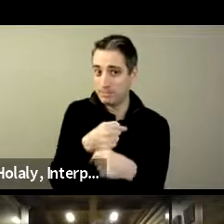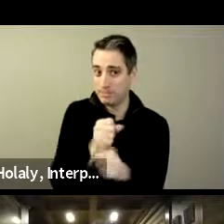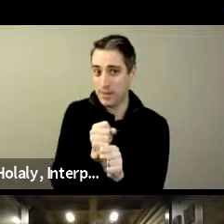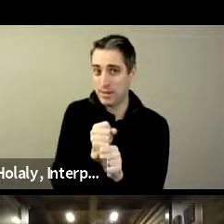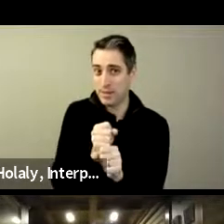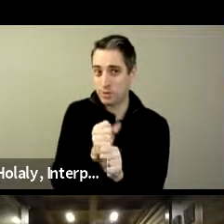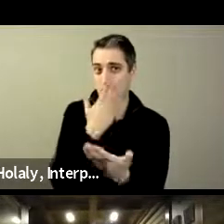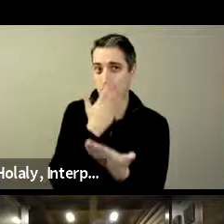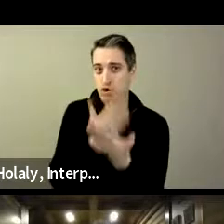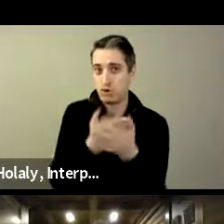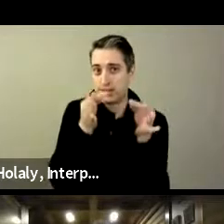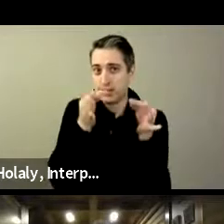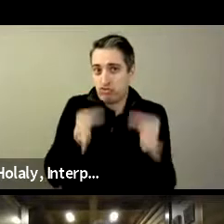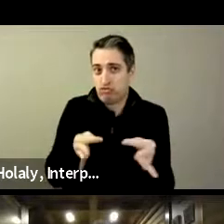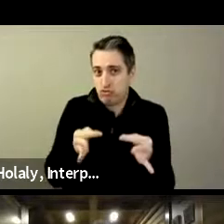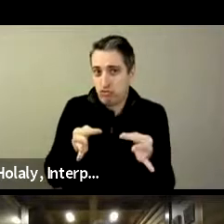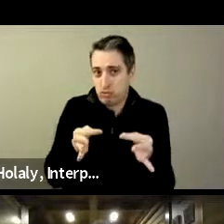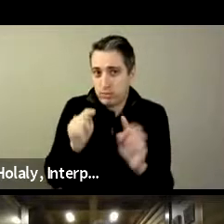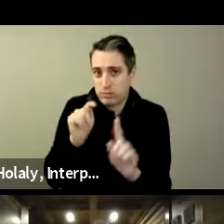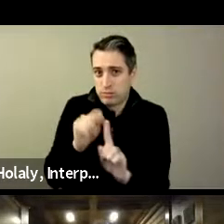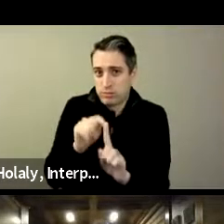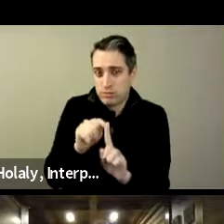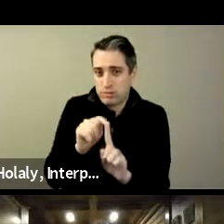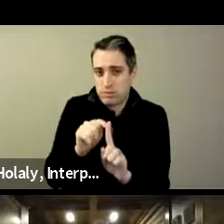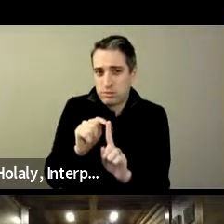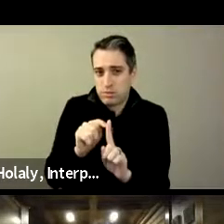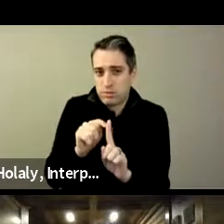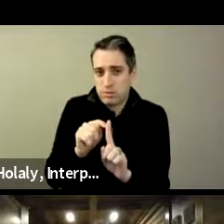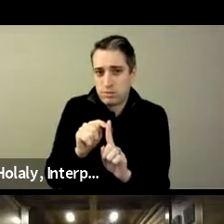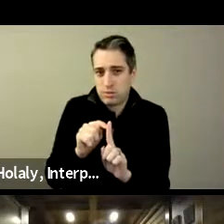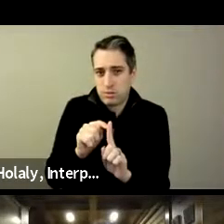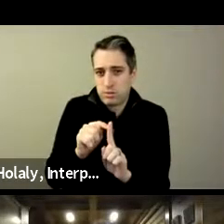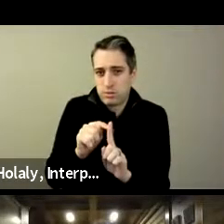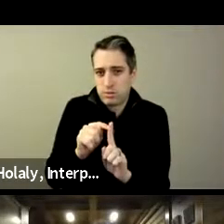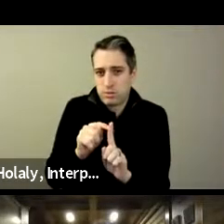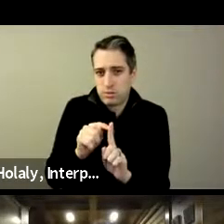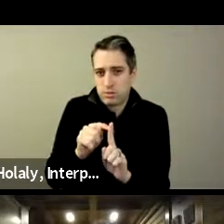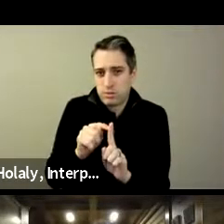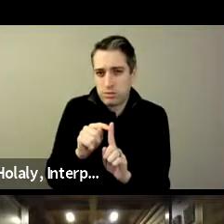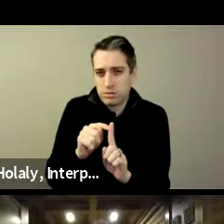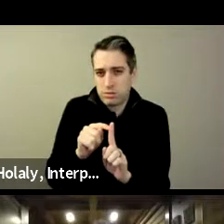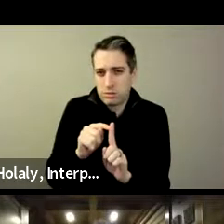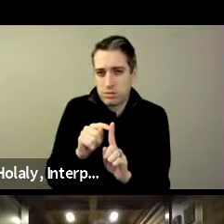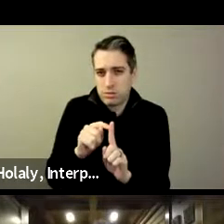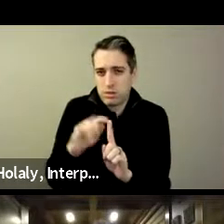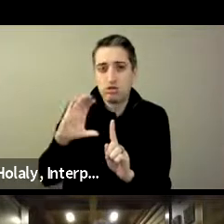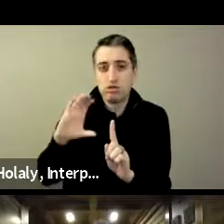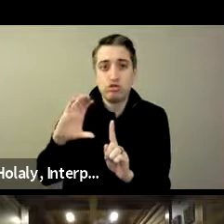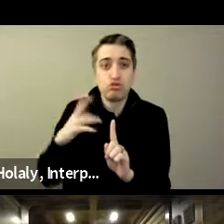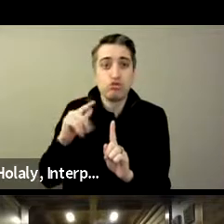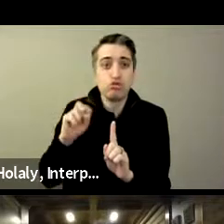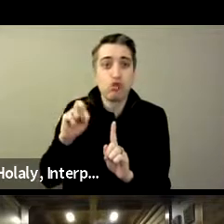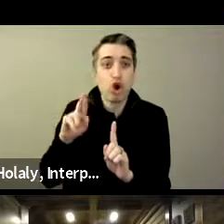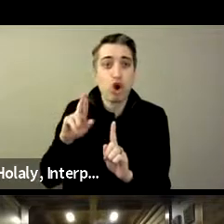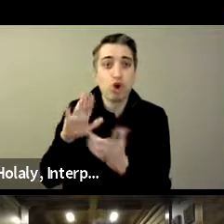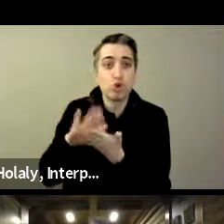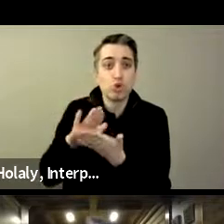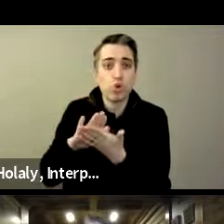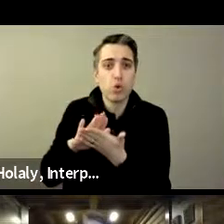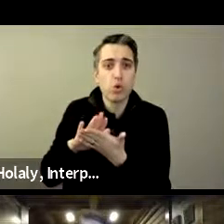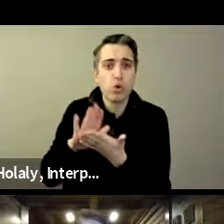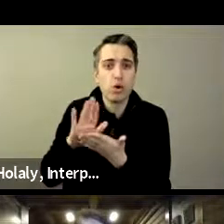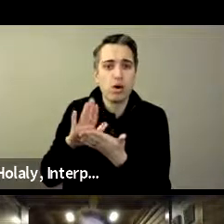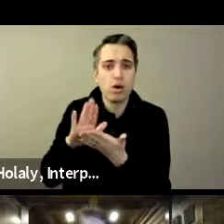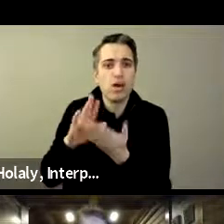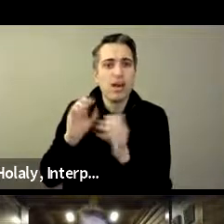a good decision on that is the makeup of the charter schools throughout the state of Michigan,